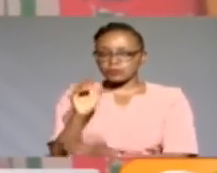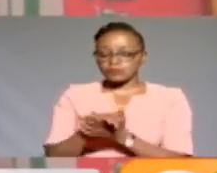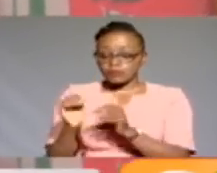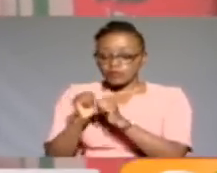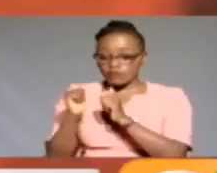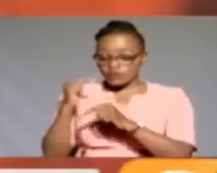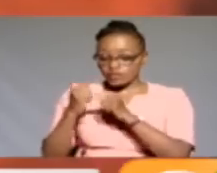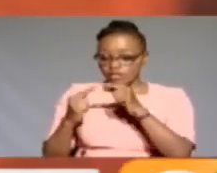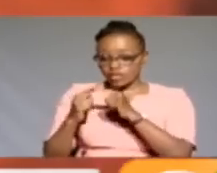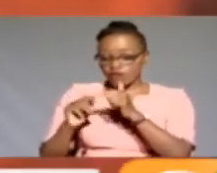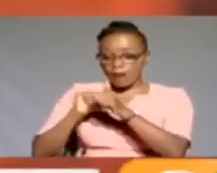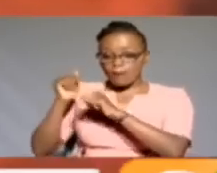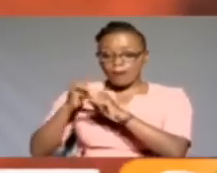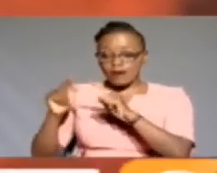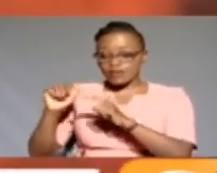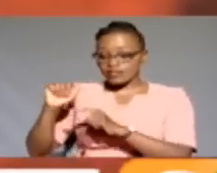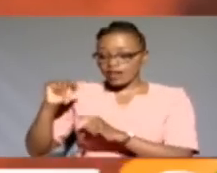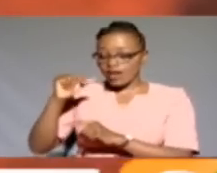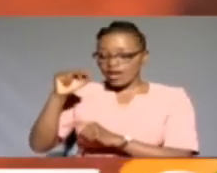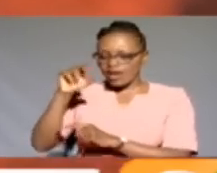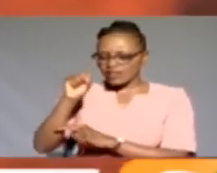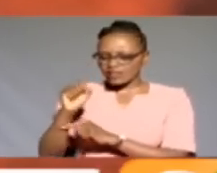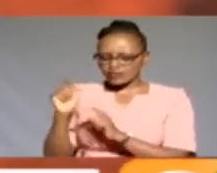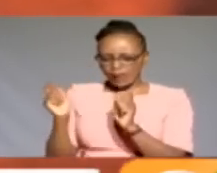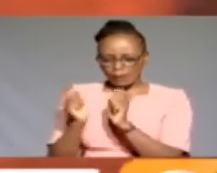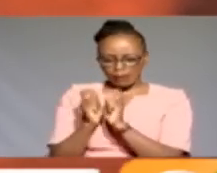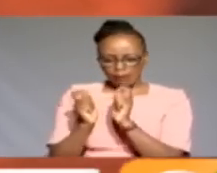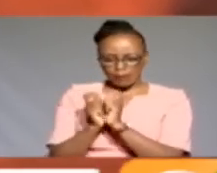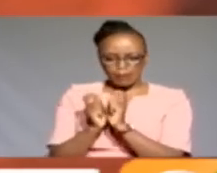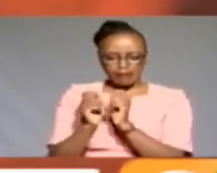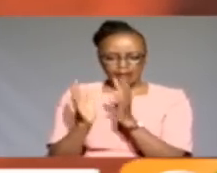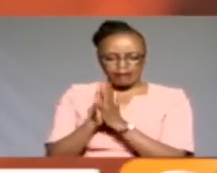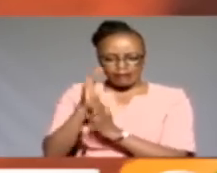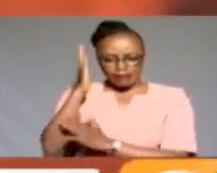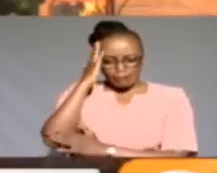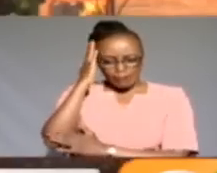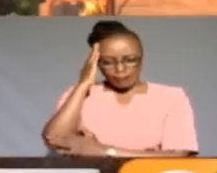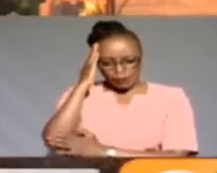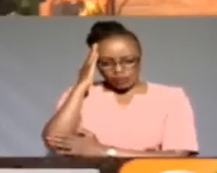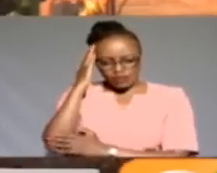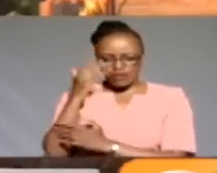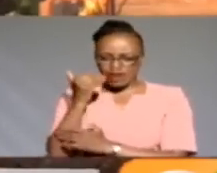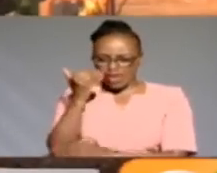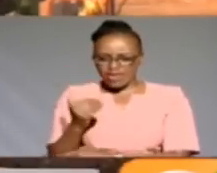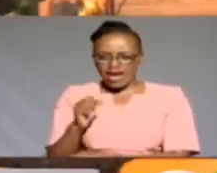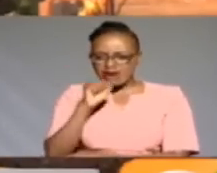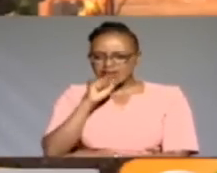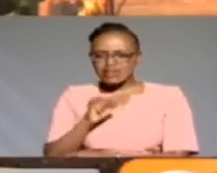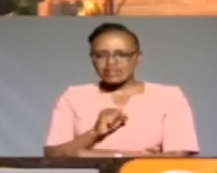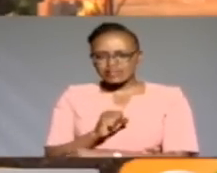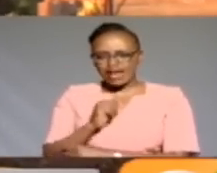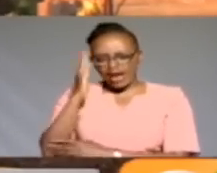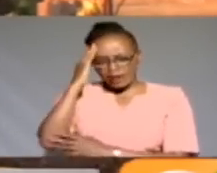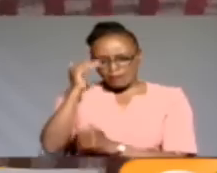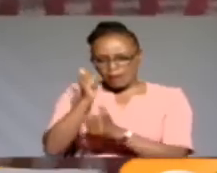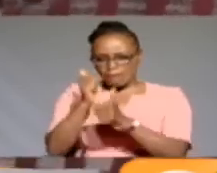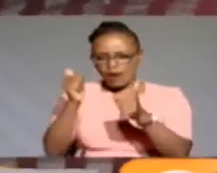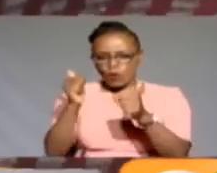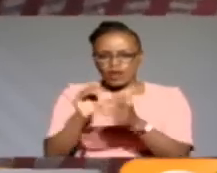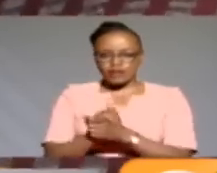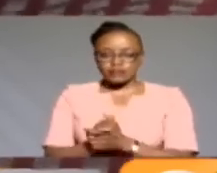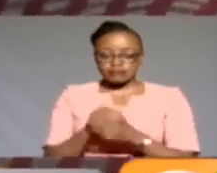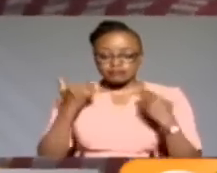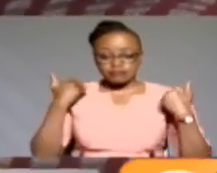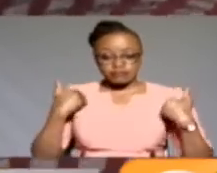15 years have since passed, but for Agnes, the pain and memory of losing a son at a tender age is still vivid. Kama mimi